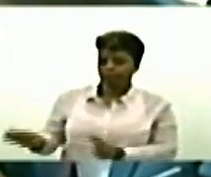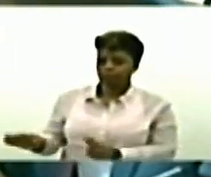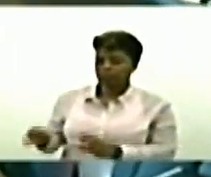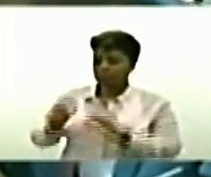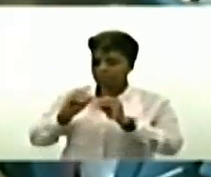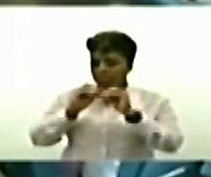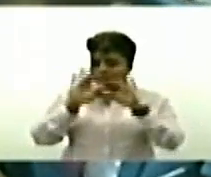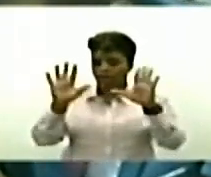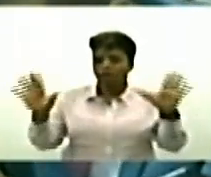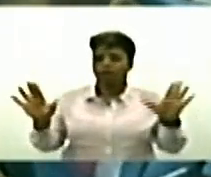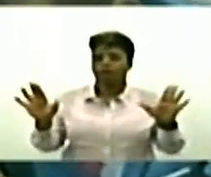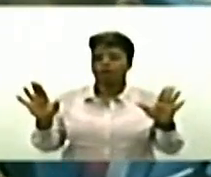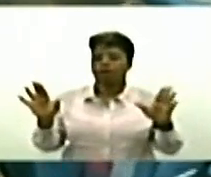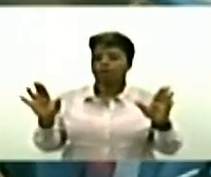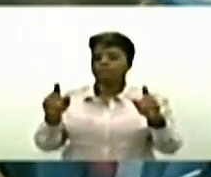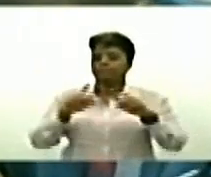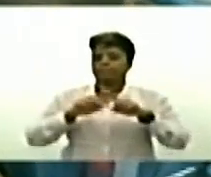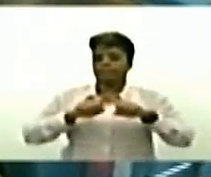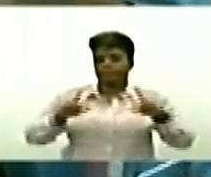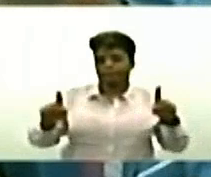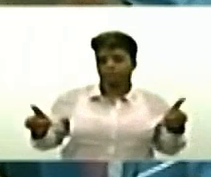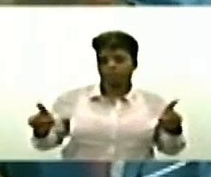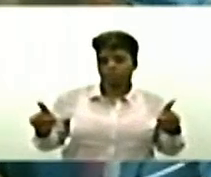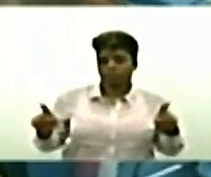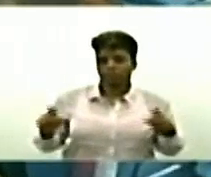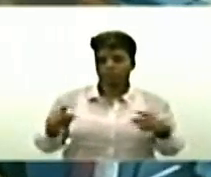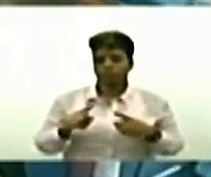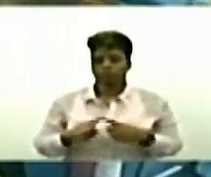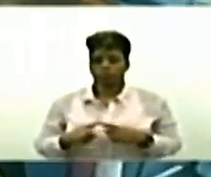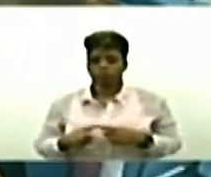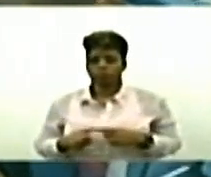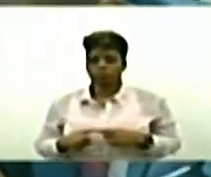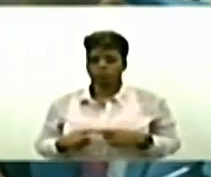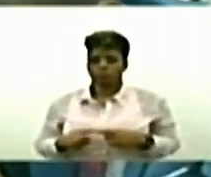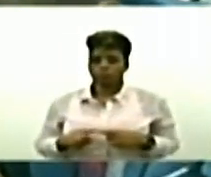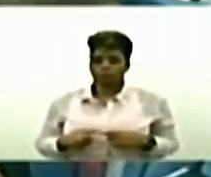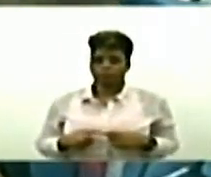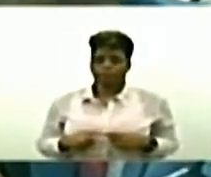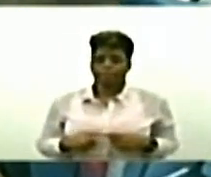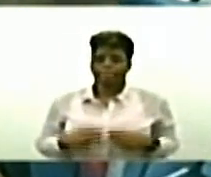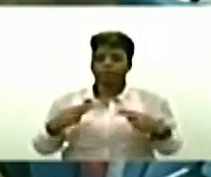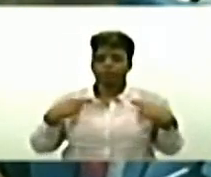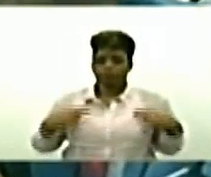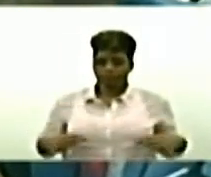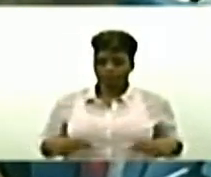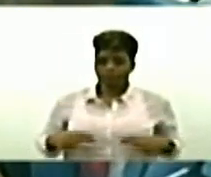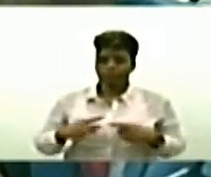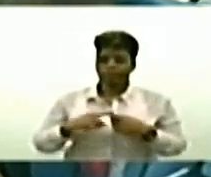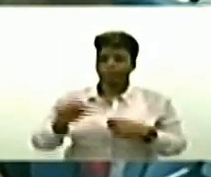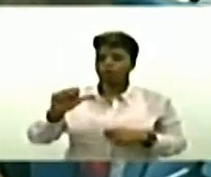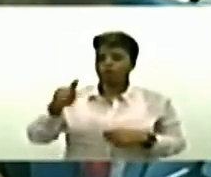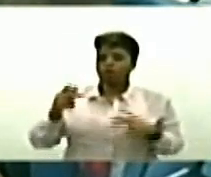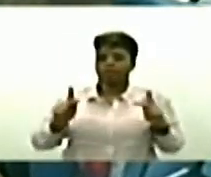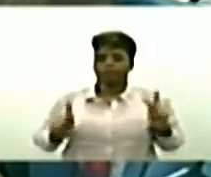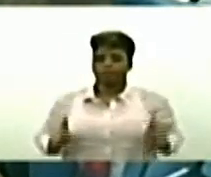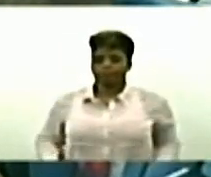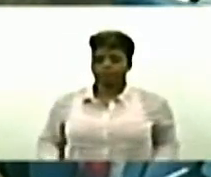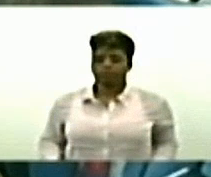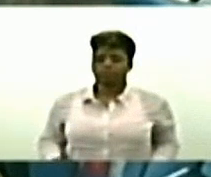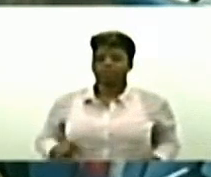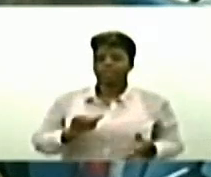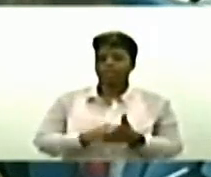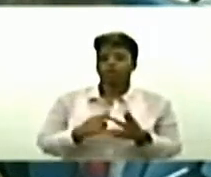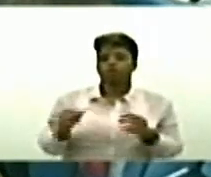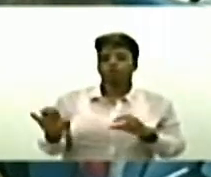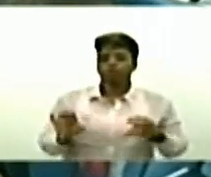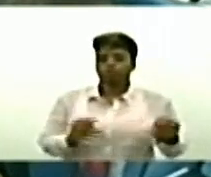clear distinction to the uniforms of other persons performing similar duties